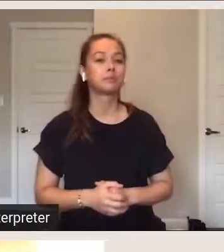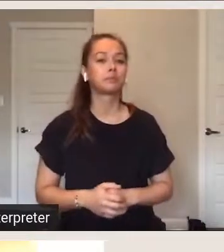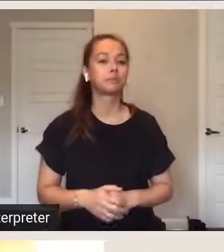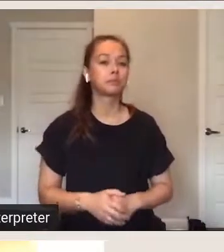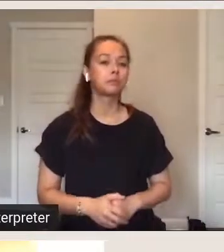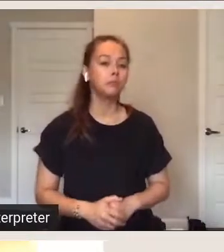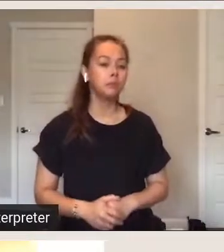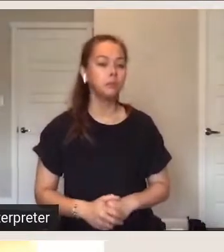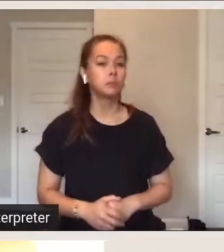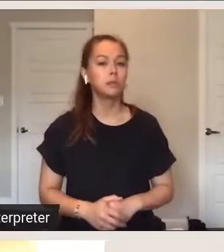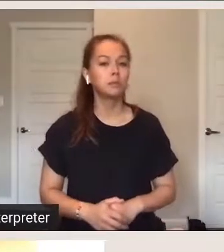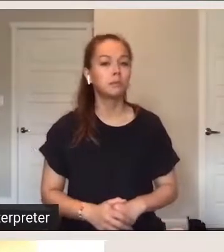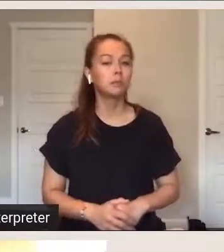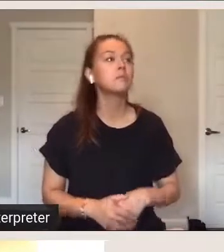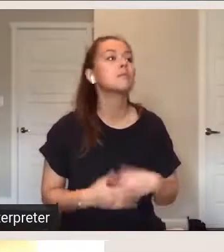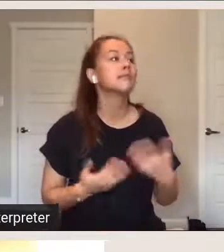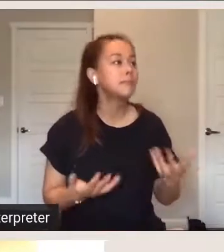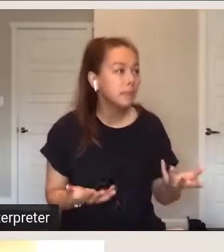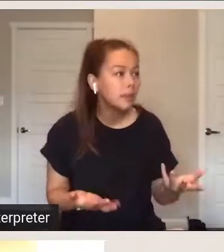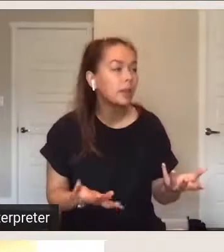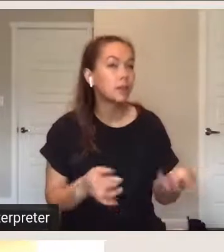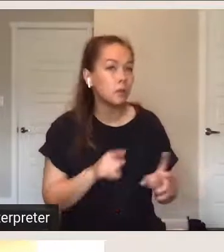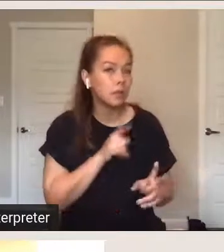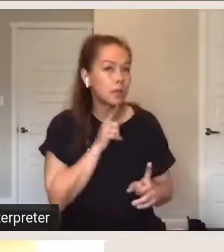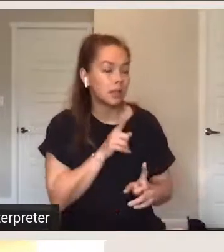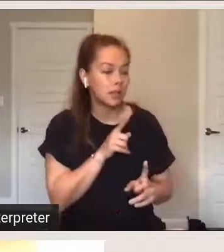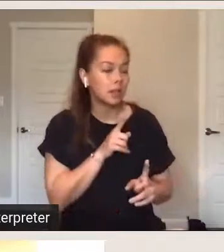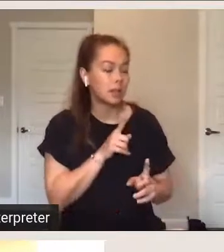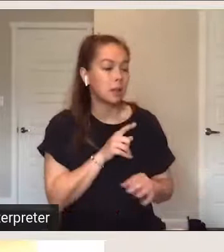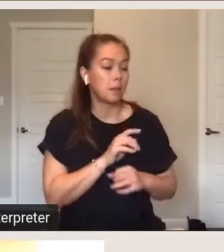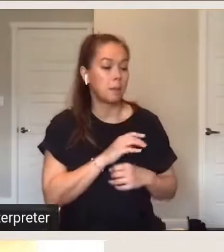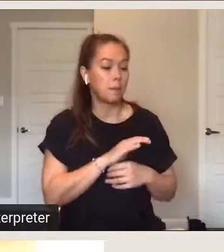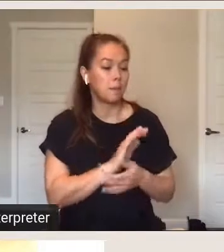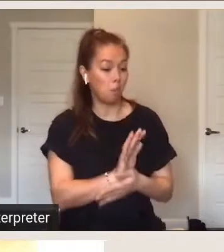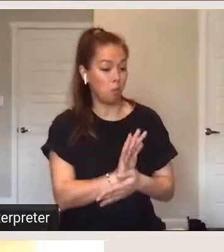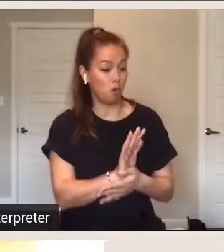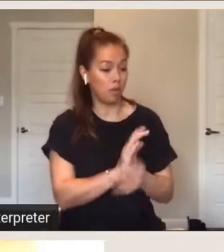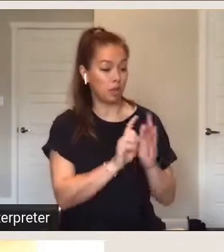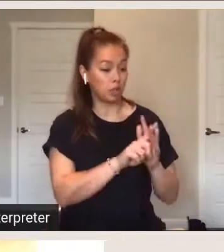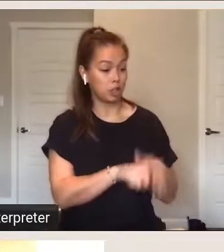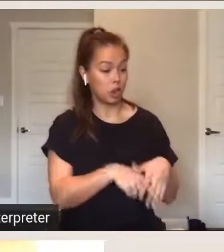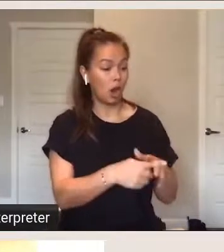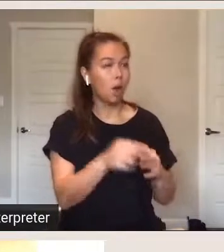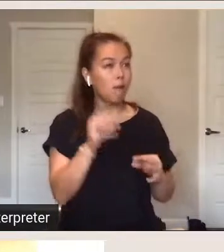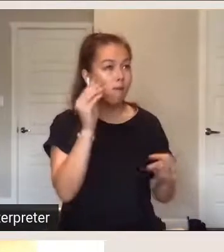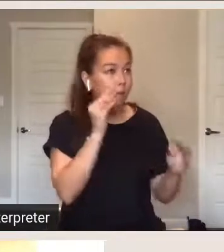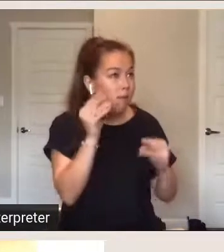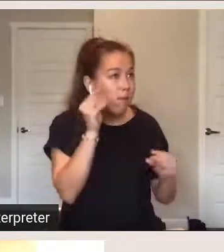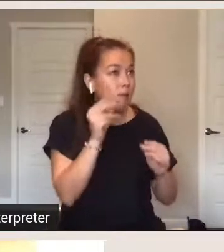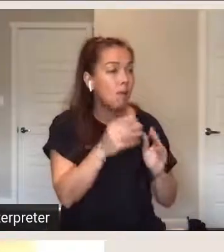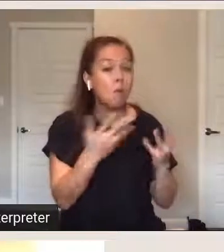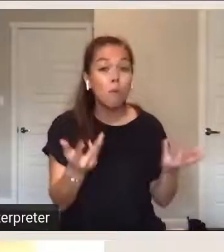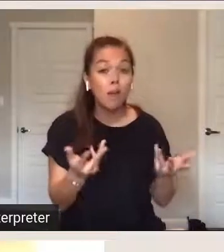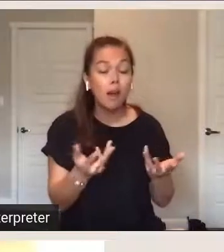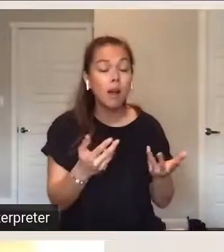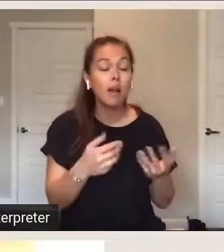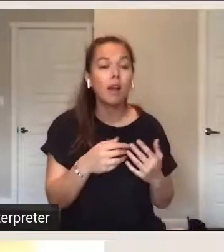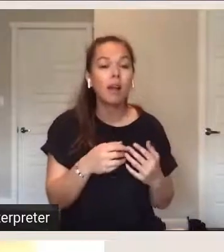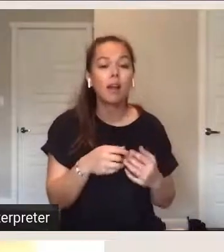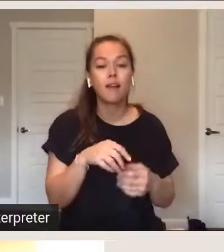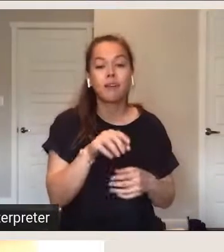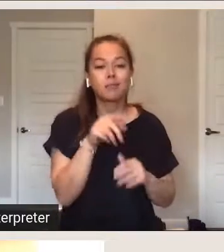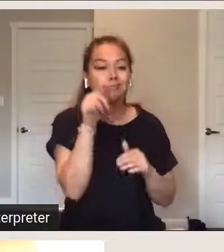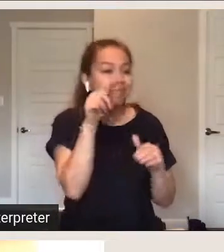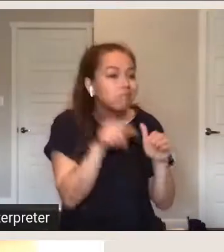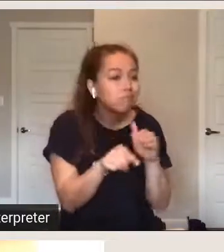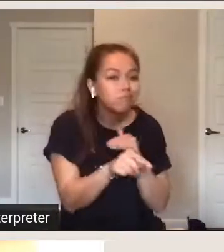of exploration, but what that, as you pointed out, looks like for someone, you know, specifically who may be, quote unquote, an